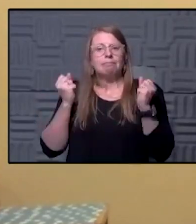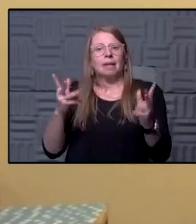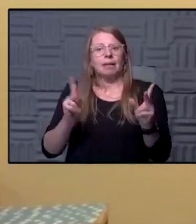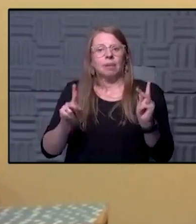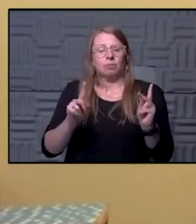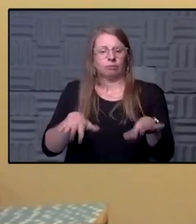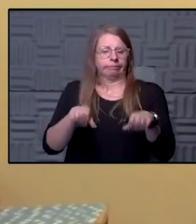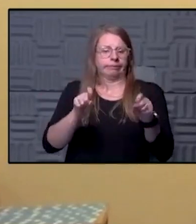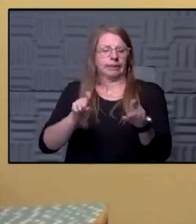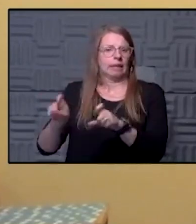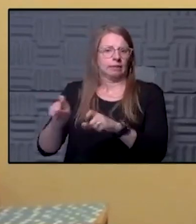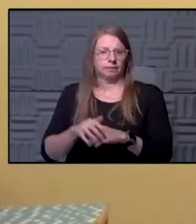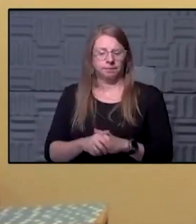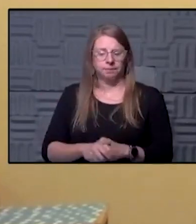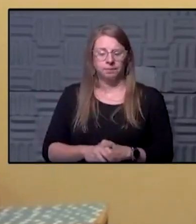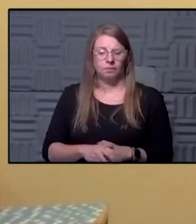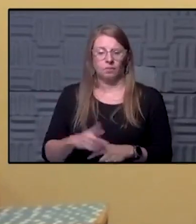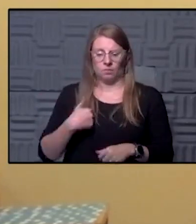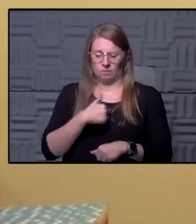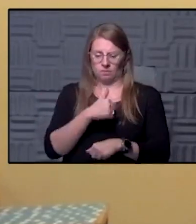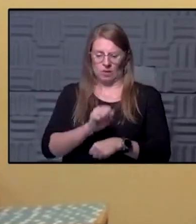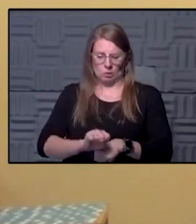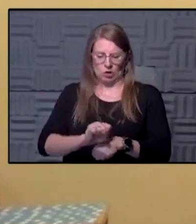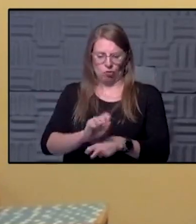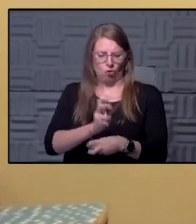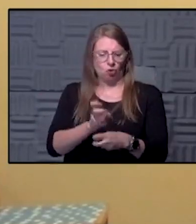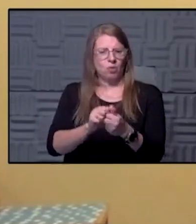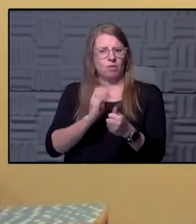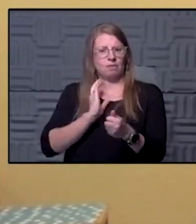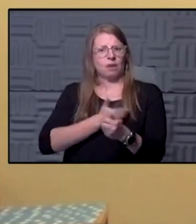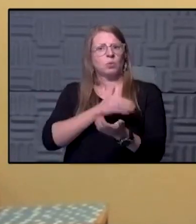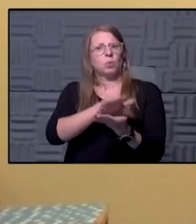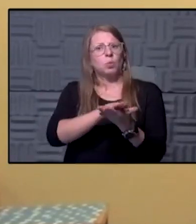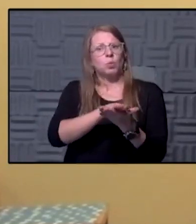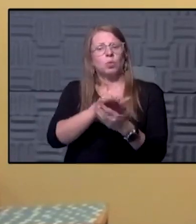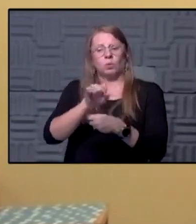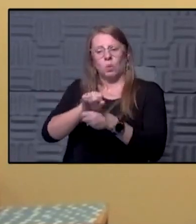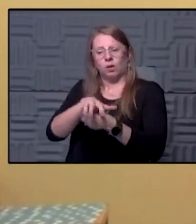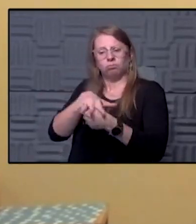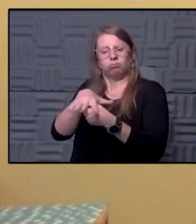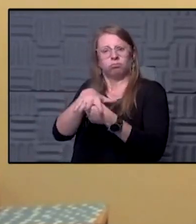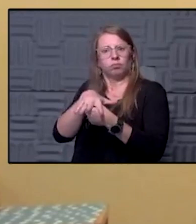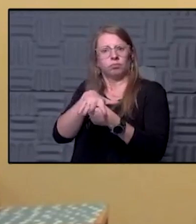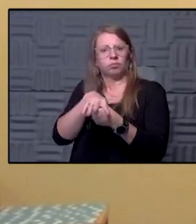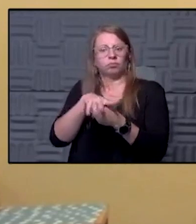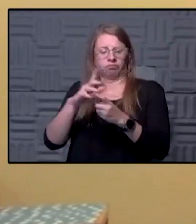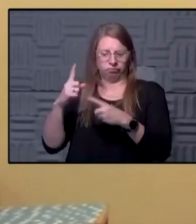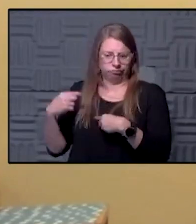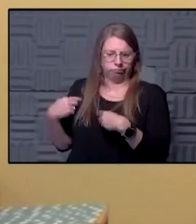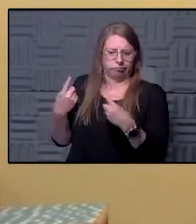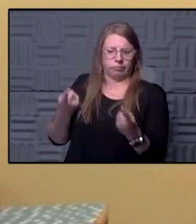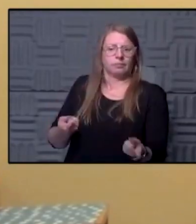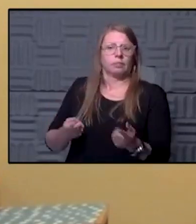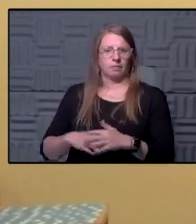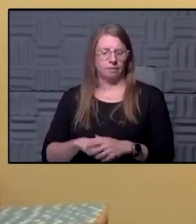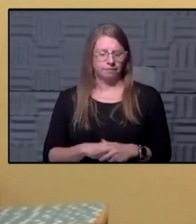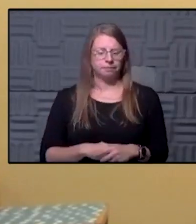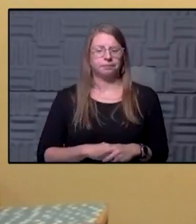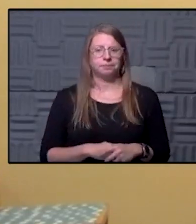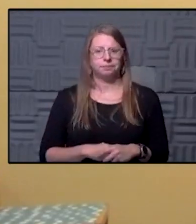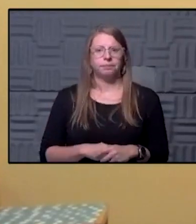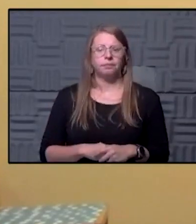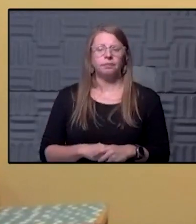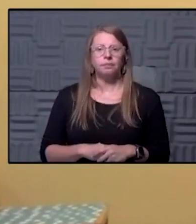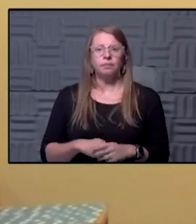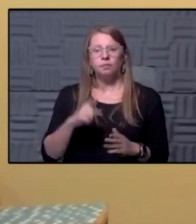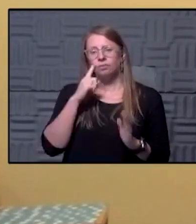test. We've been working really hard with our schools and workplaces throughout this pandemic. So, if,